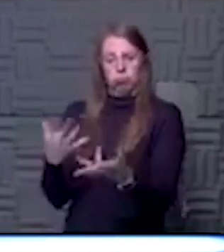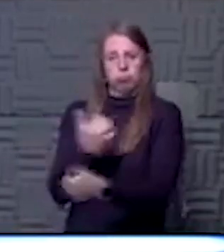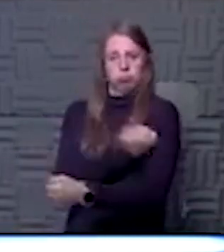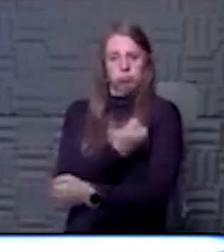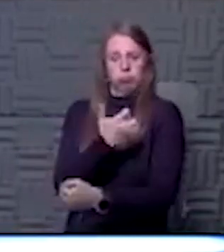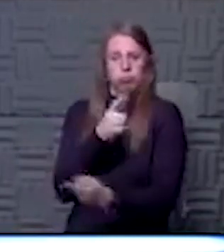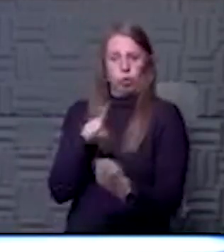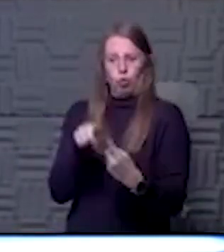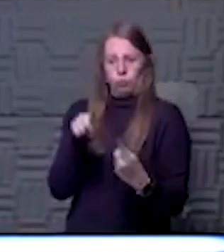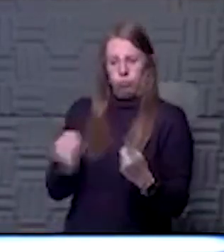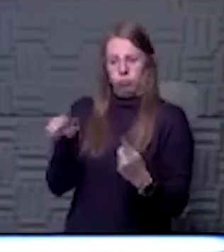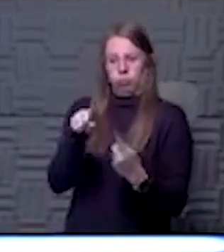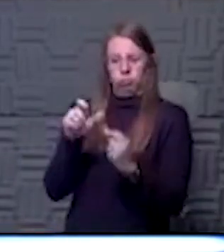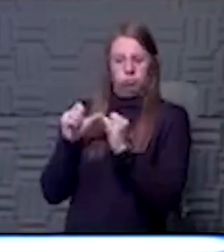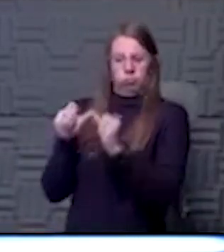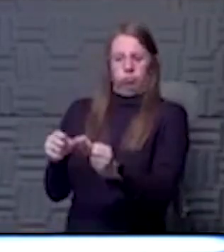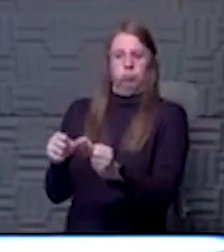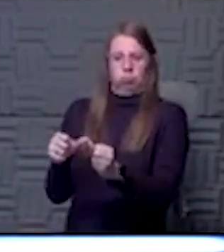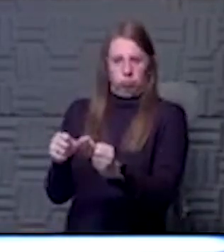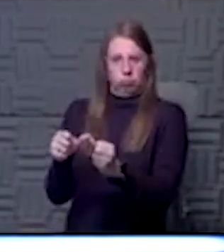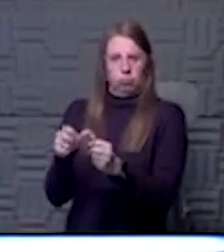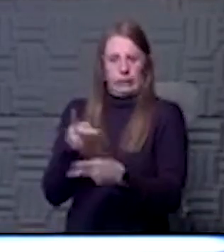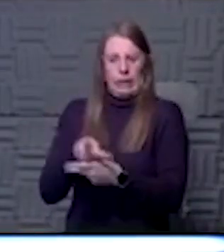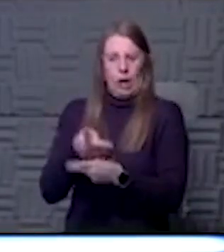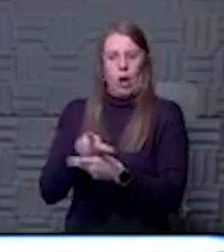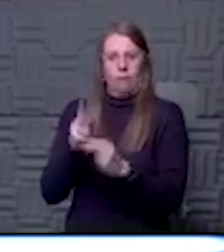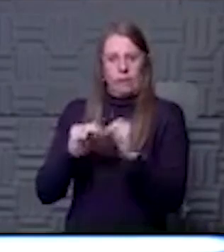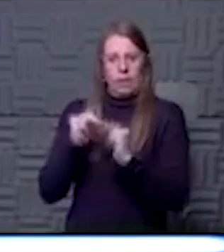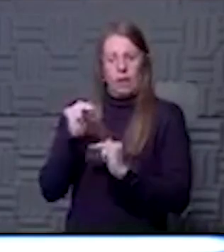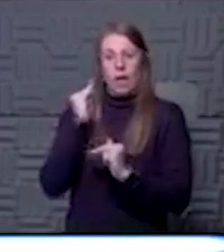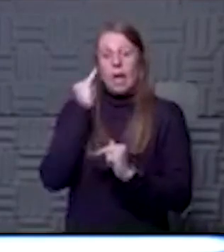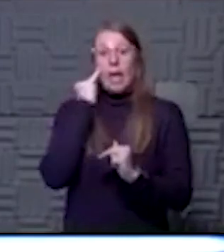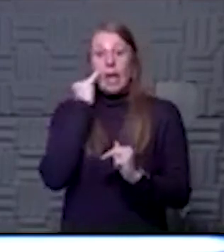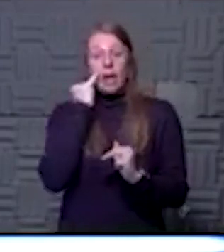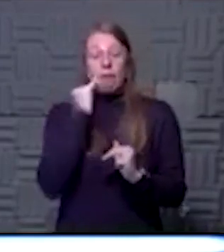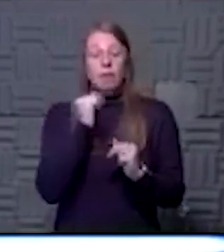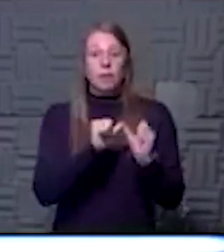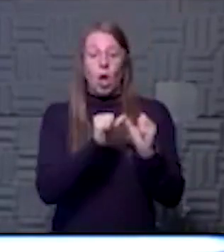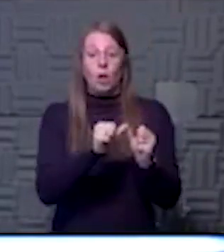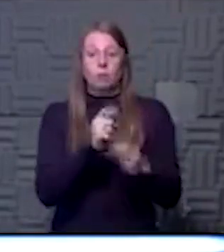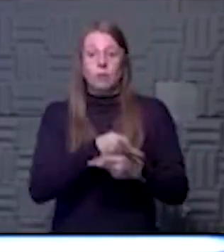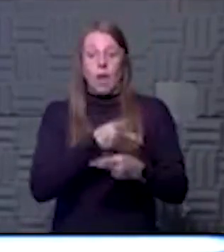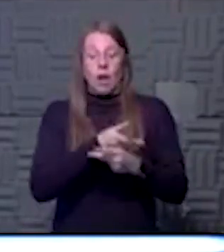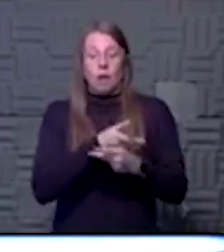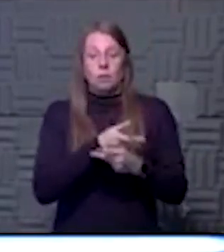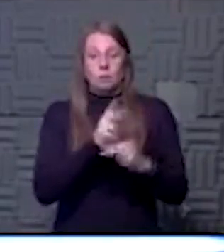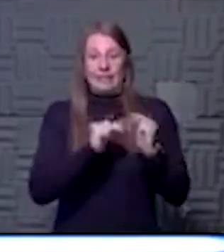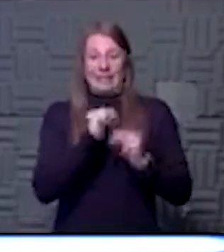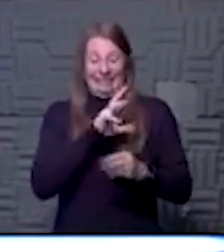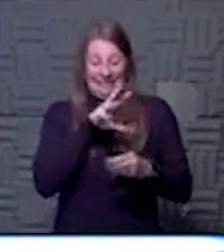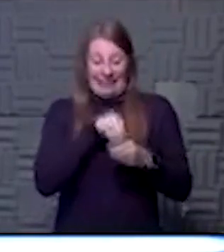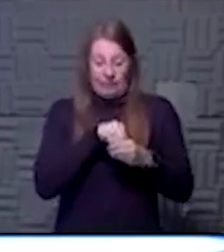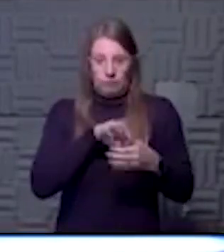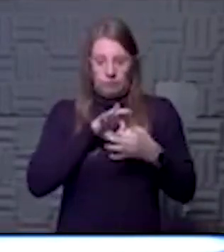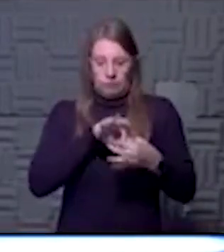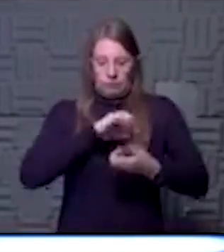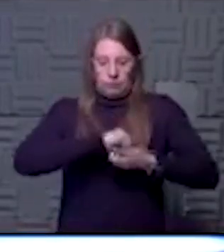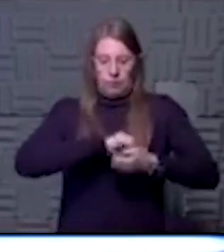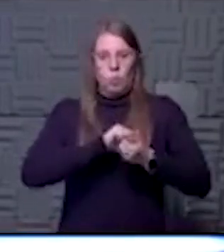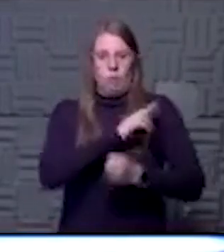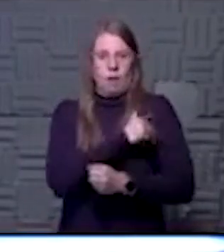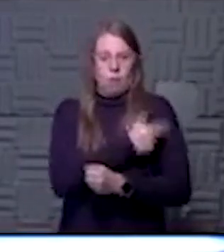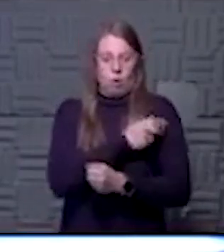to those long-term care facilities, or if it's a long-term care facility within a hospital, there will be mechanisms for them also to be able to get